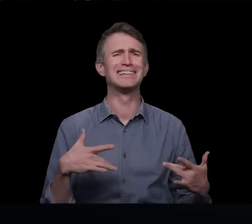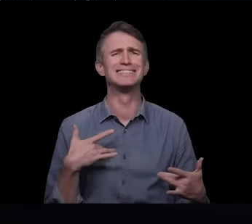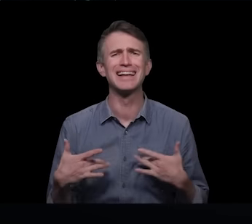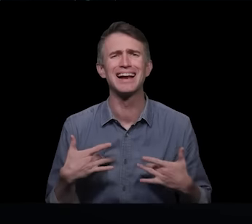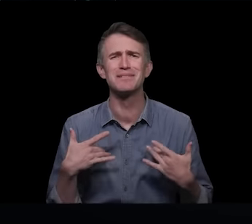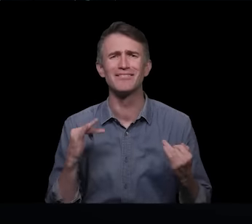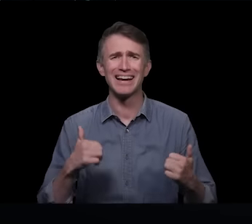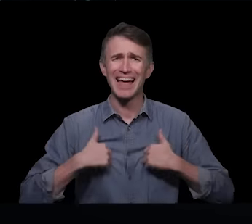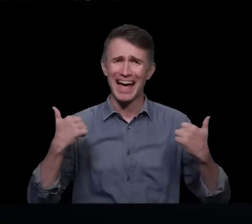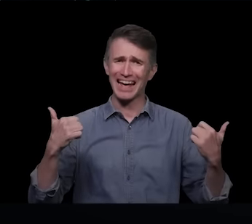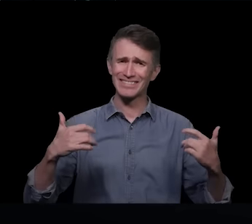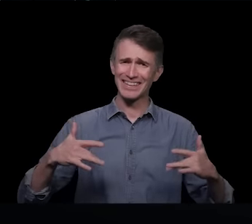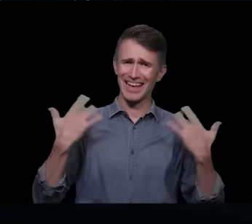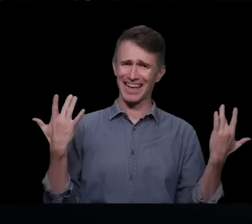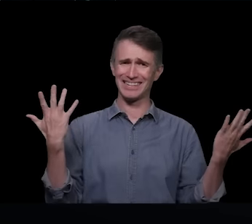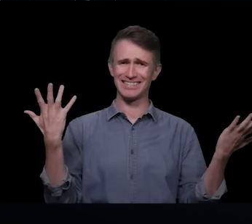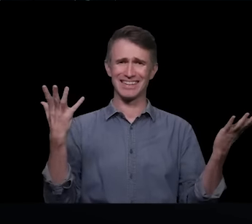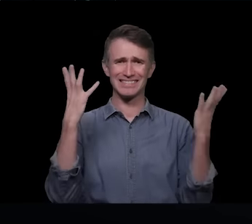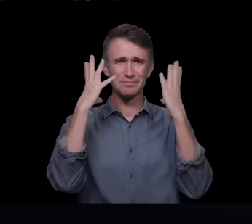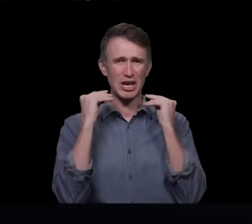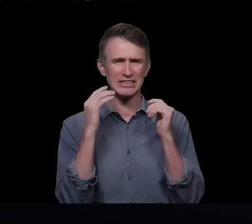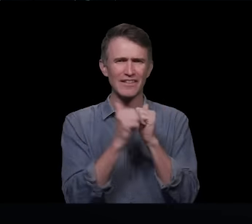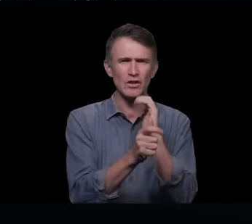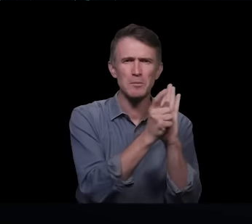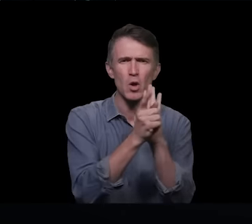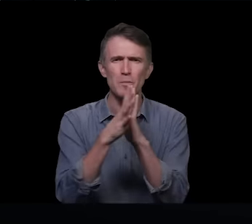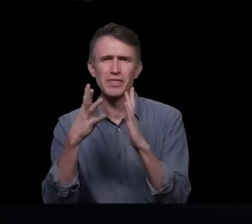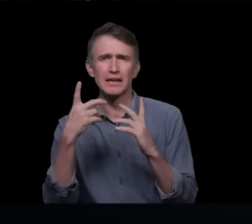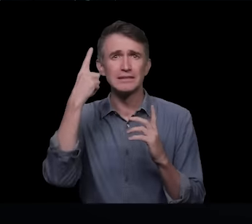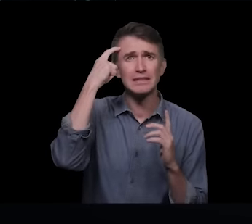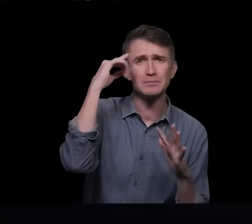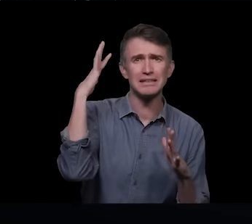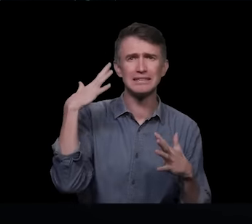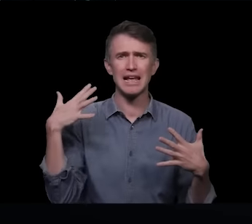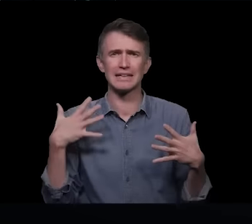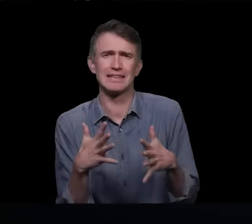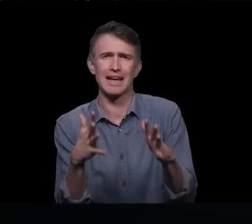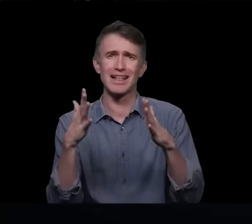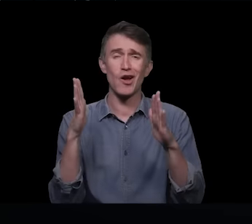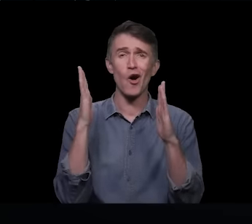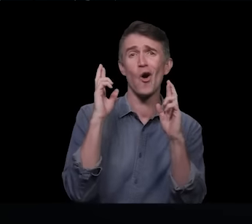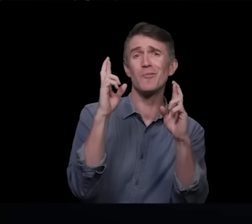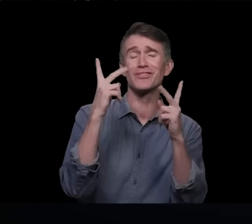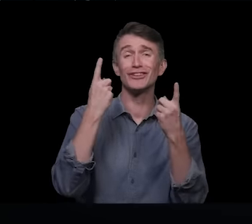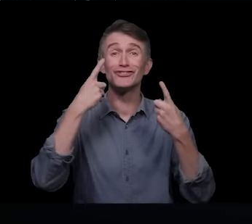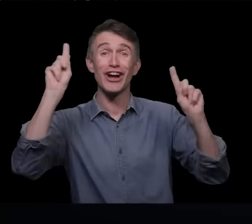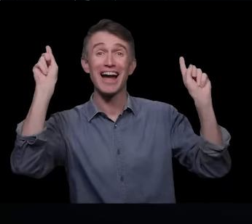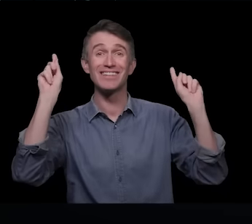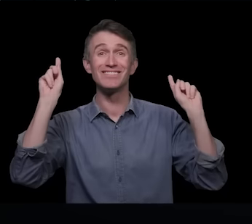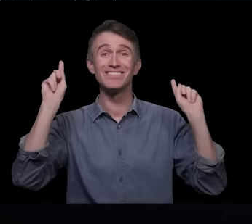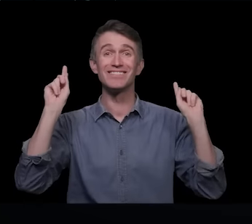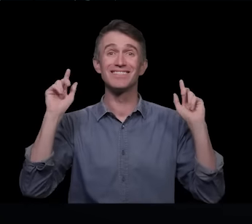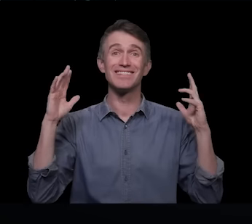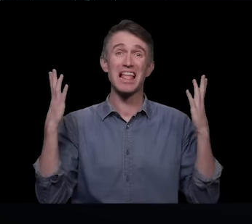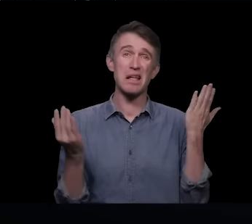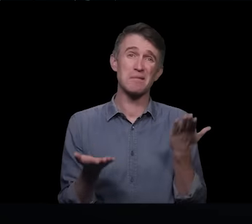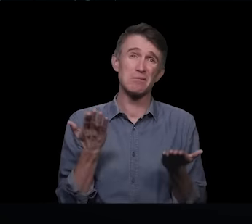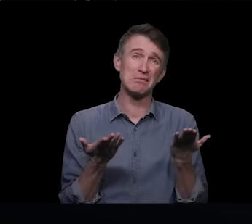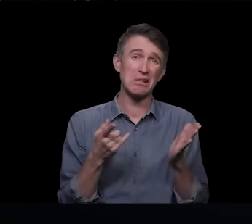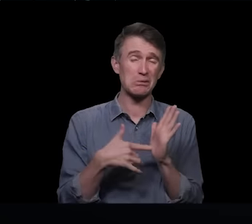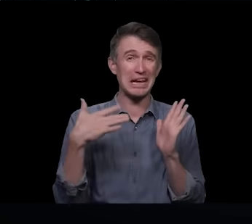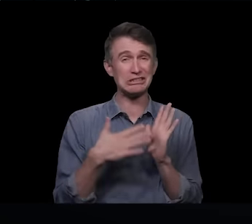the excitement of a live event, experiencing every moment of suspense, anxiety, hope,